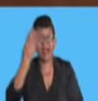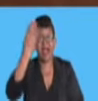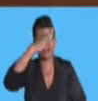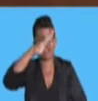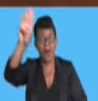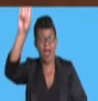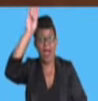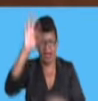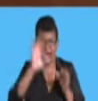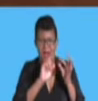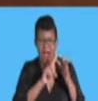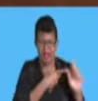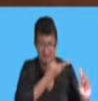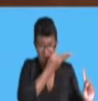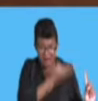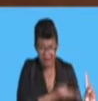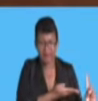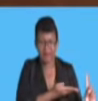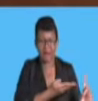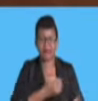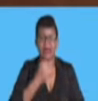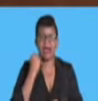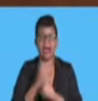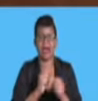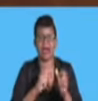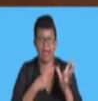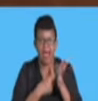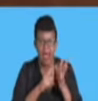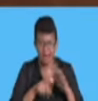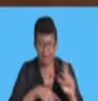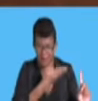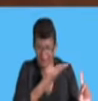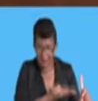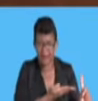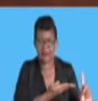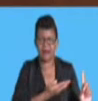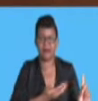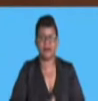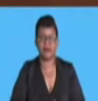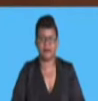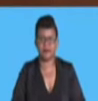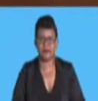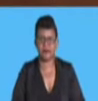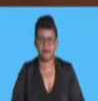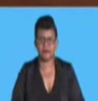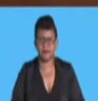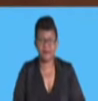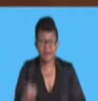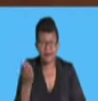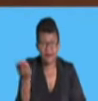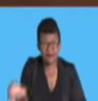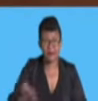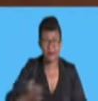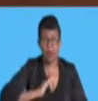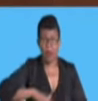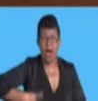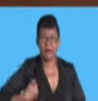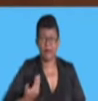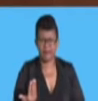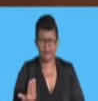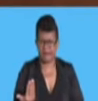whose very loyal and loving wife of 44 years, Andiatera Modiwanga Mara